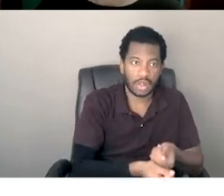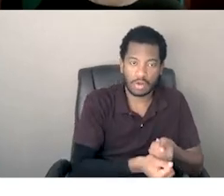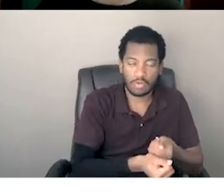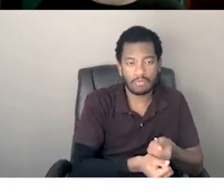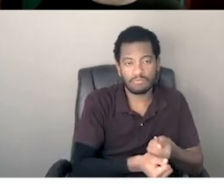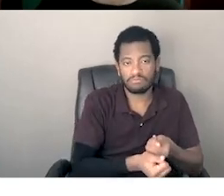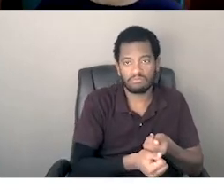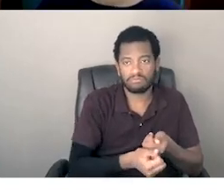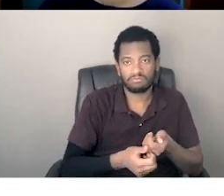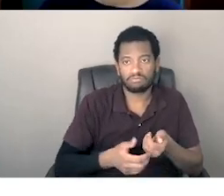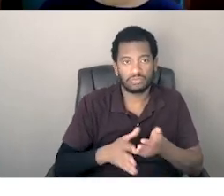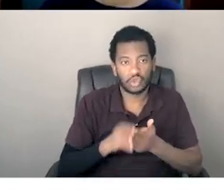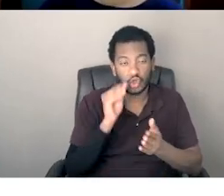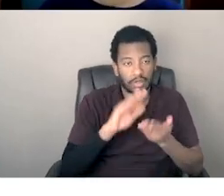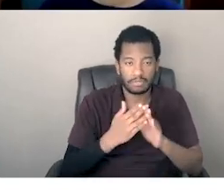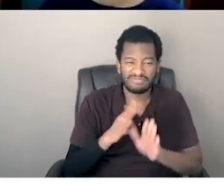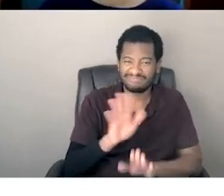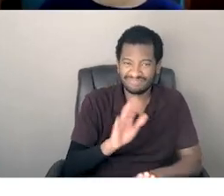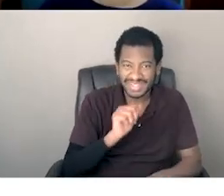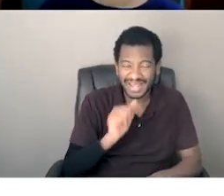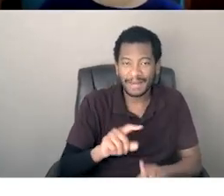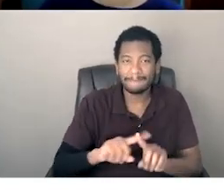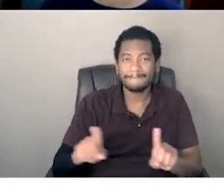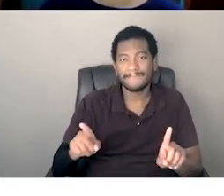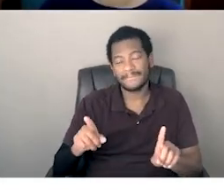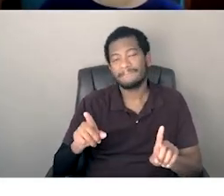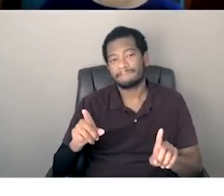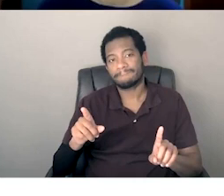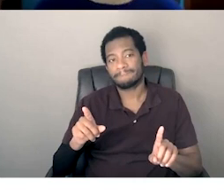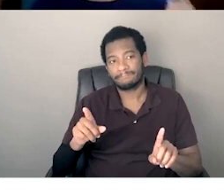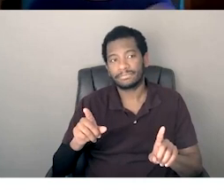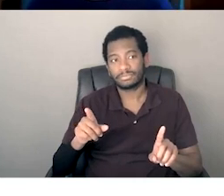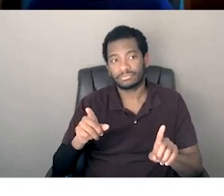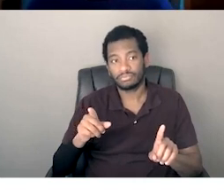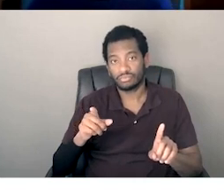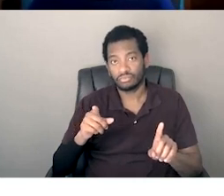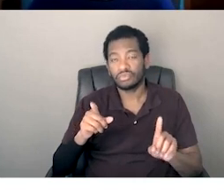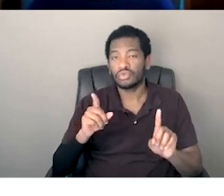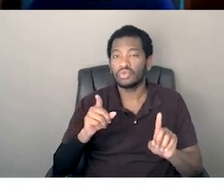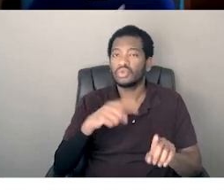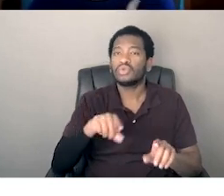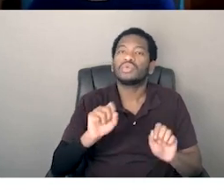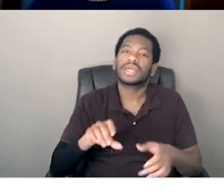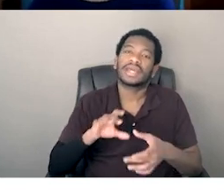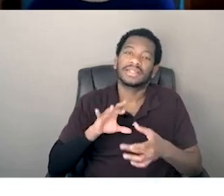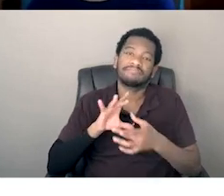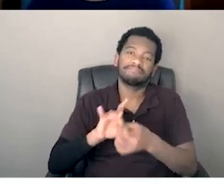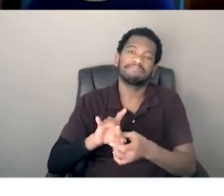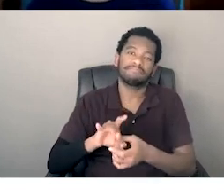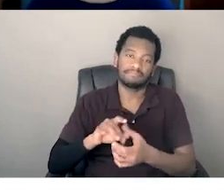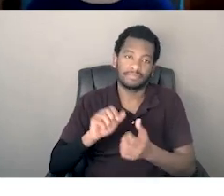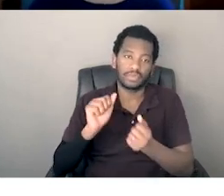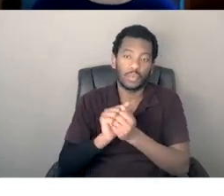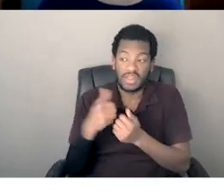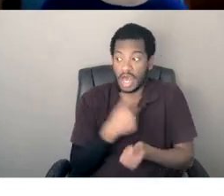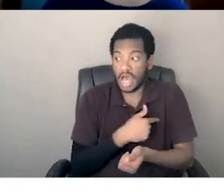commit you to this learning community. But I think it will make sure that you are connected to the learning, to us, to